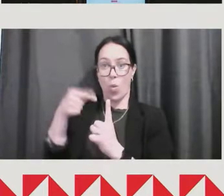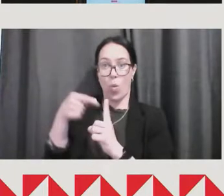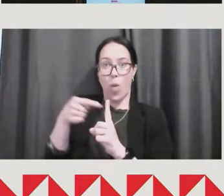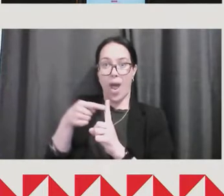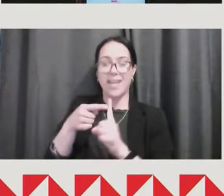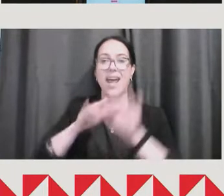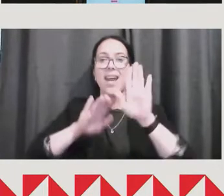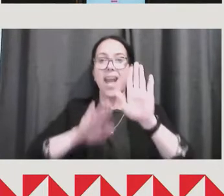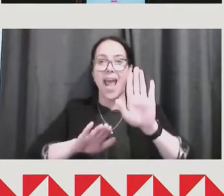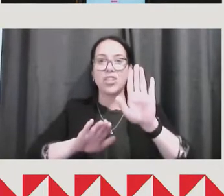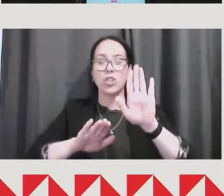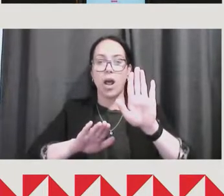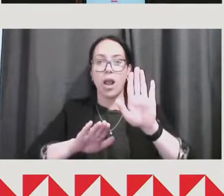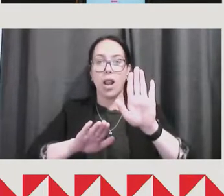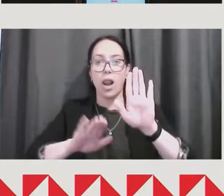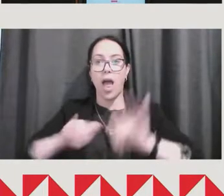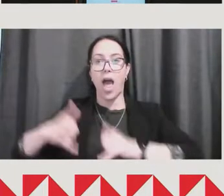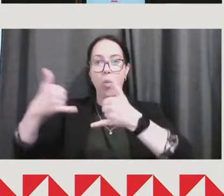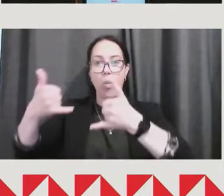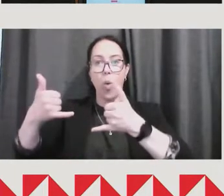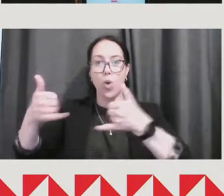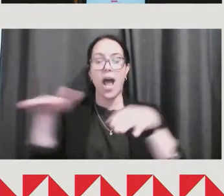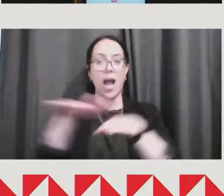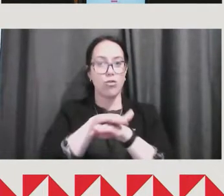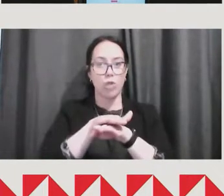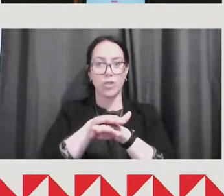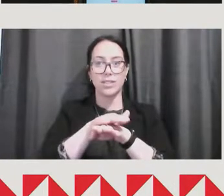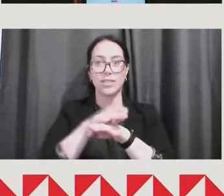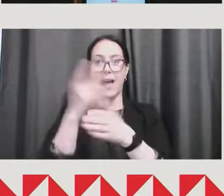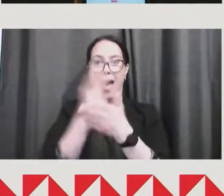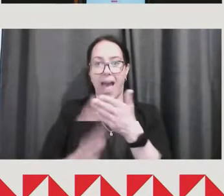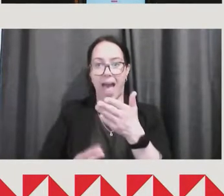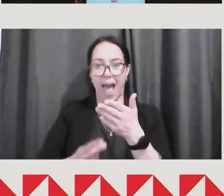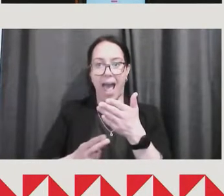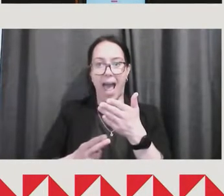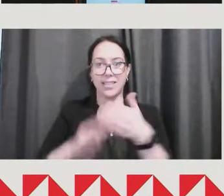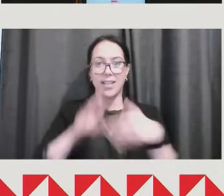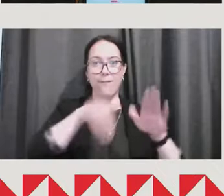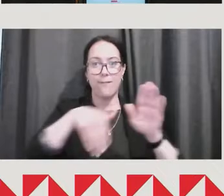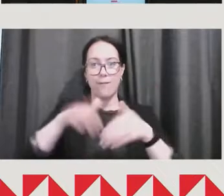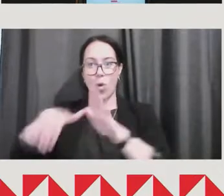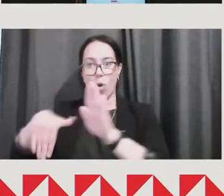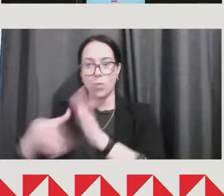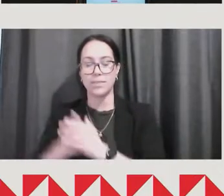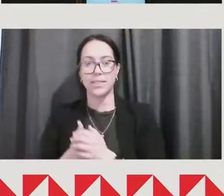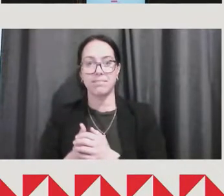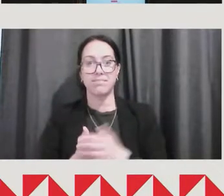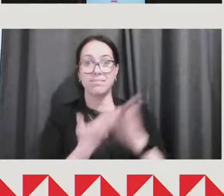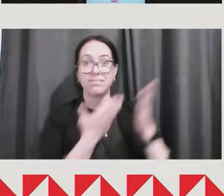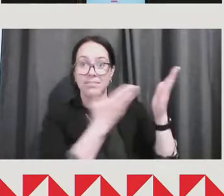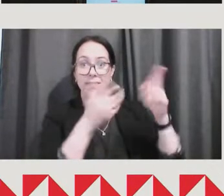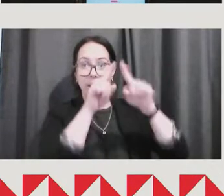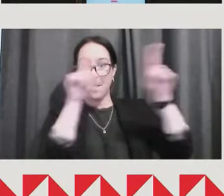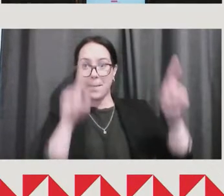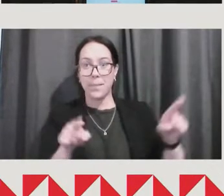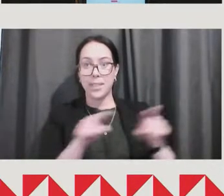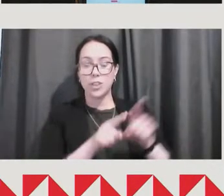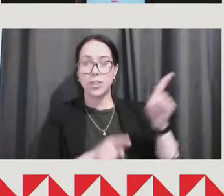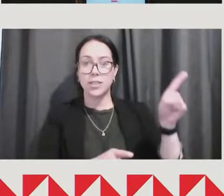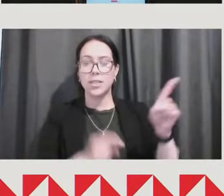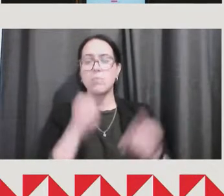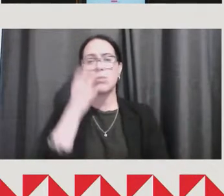across all art forms pictured here as you recognize beautifully are our incredible beautiful eight winners for this